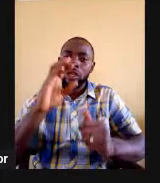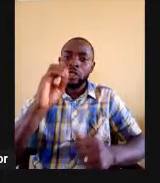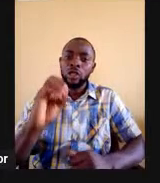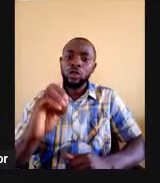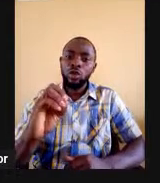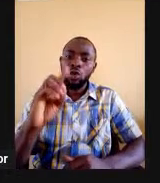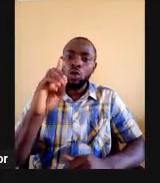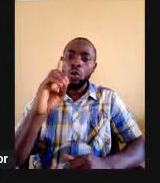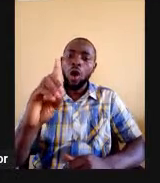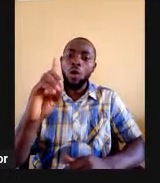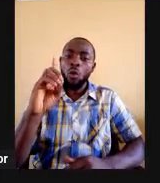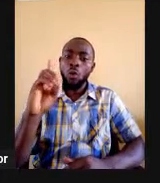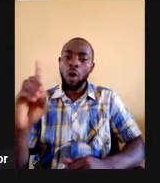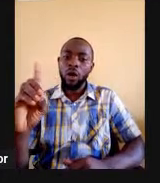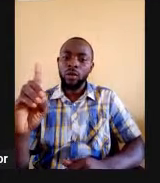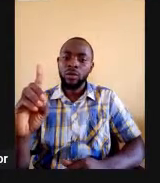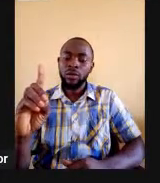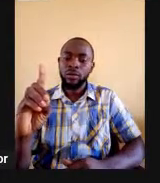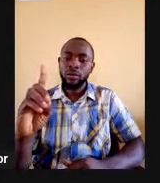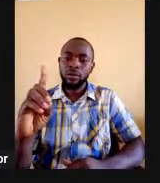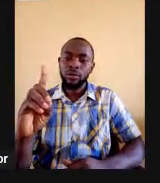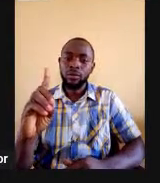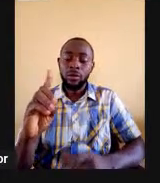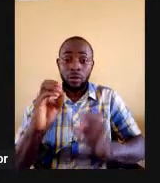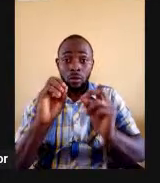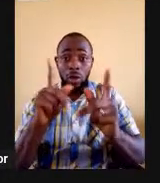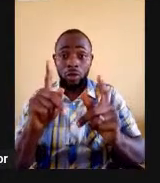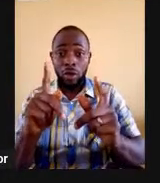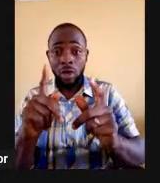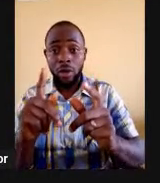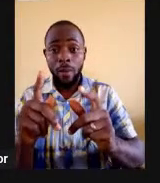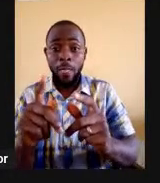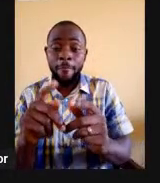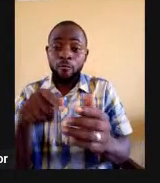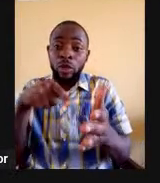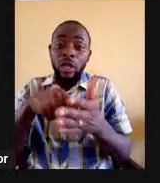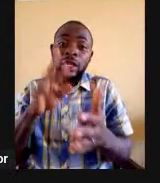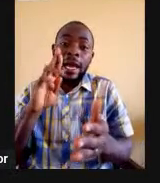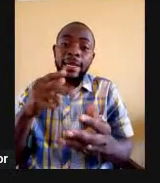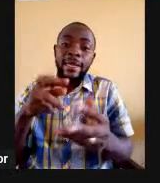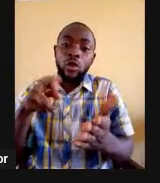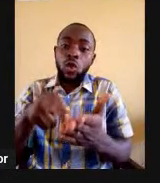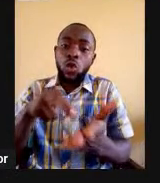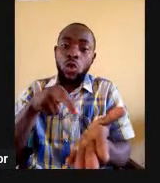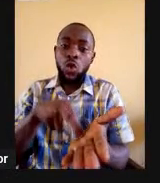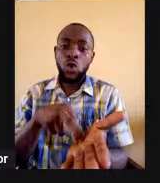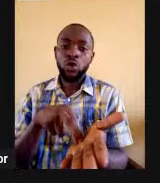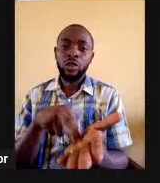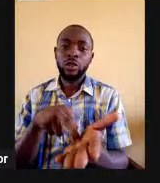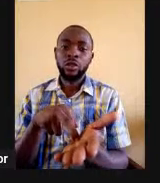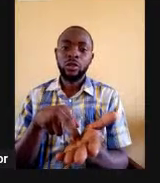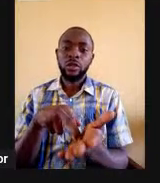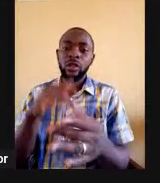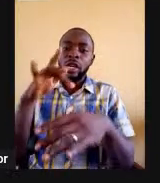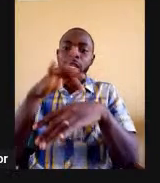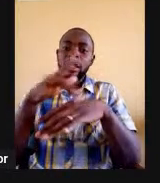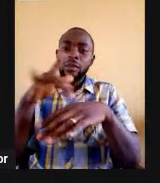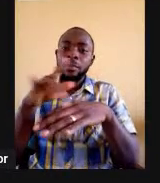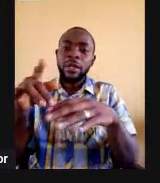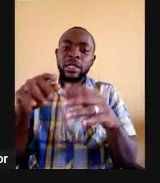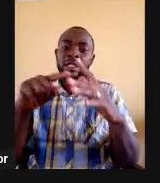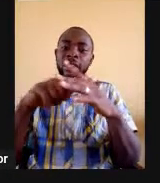011. Is that okay? So these are the rules. Space starts with two